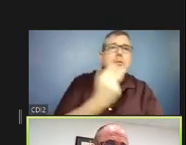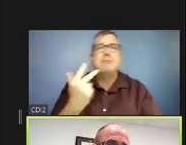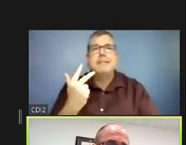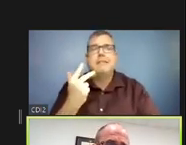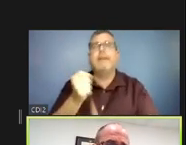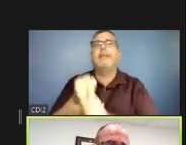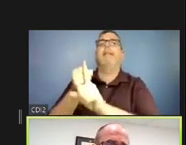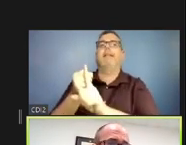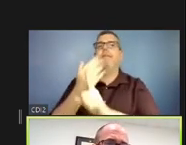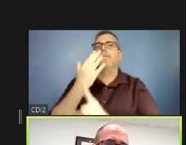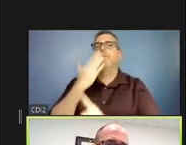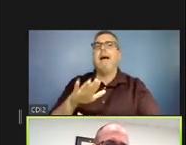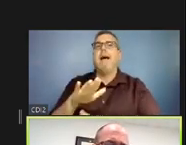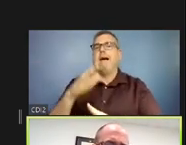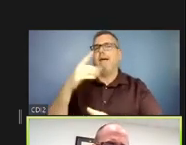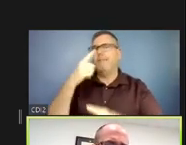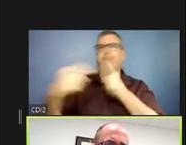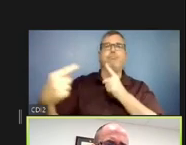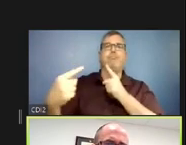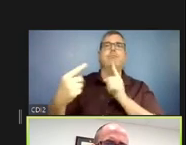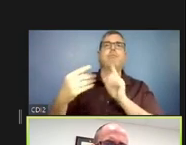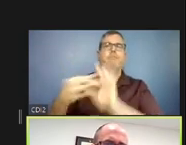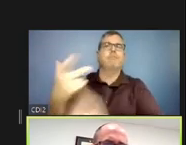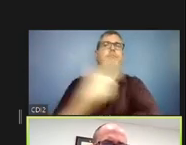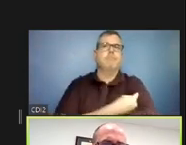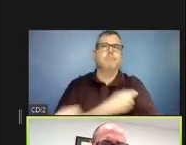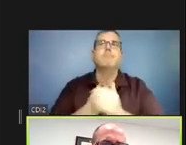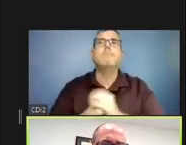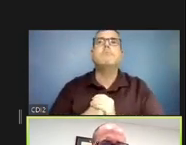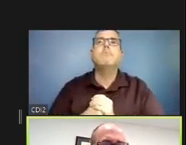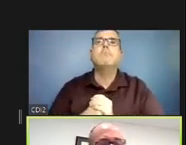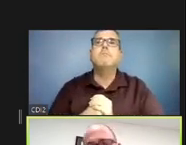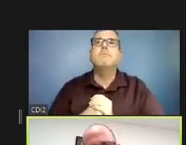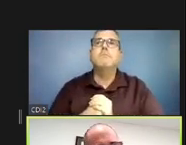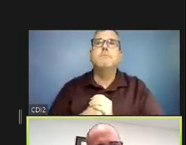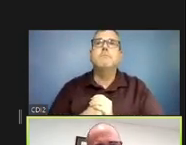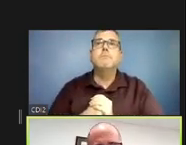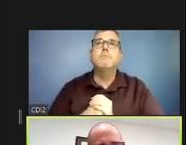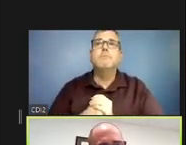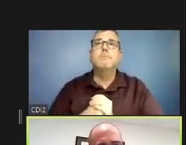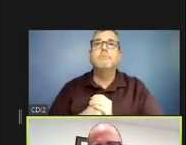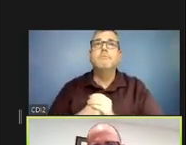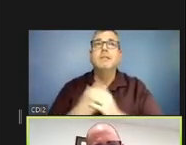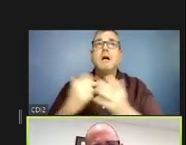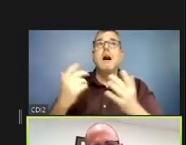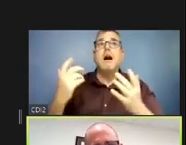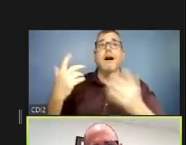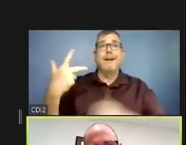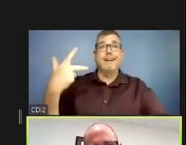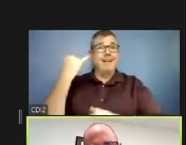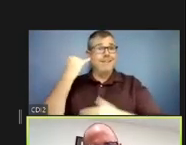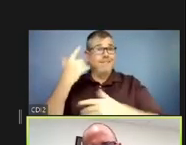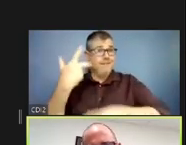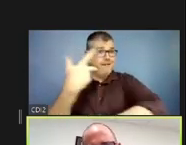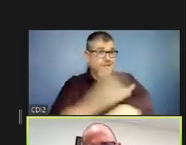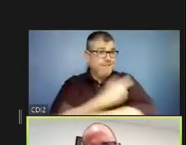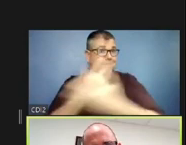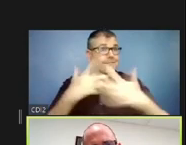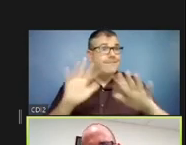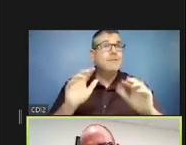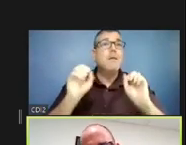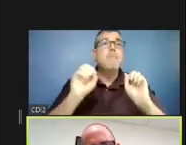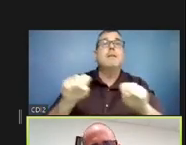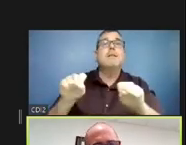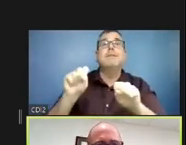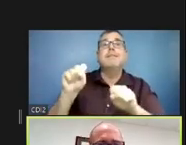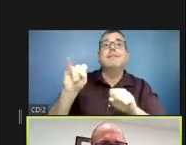So what are the side effects? So this is often coming to us,